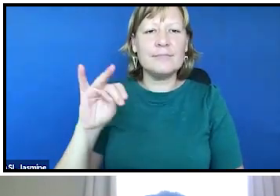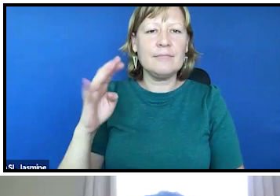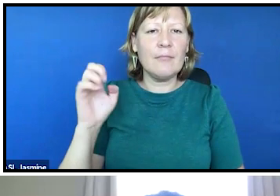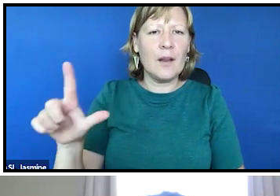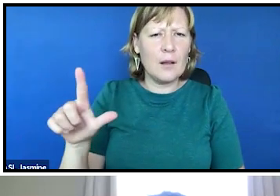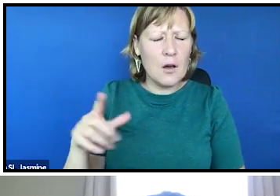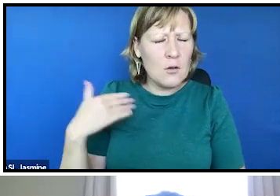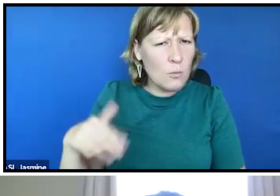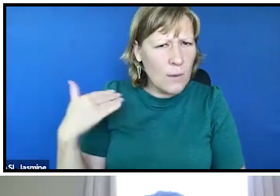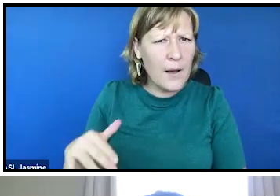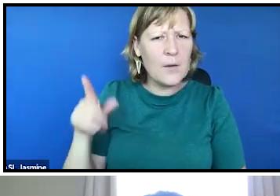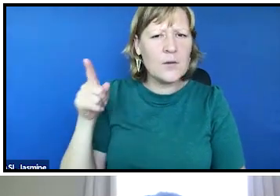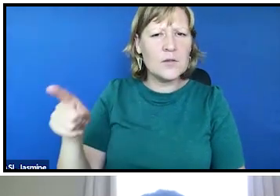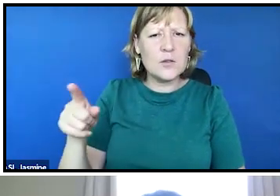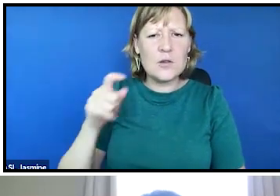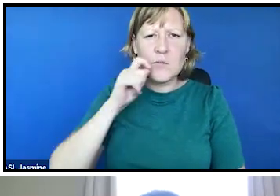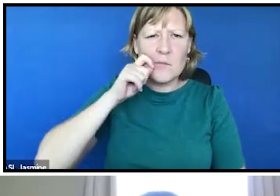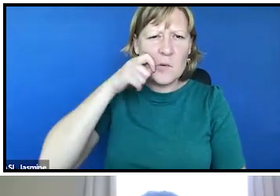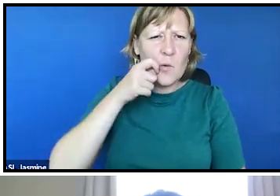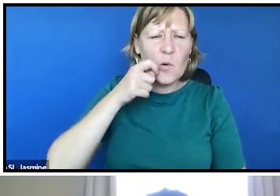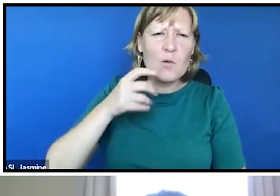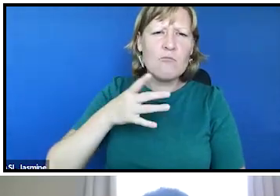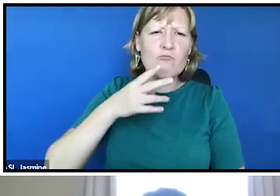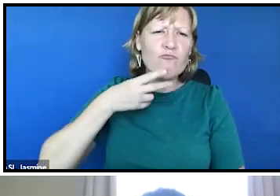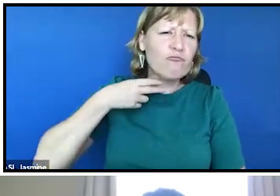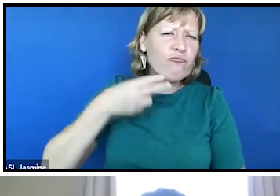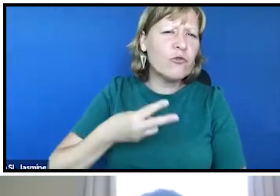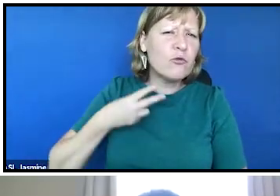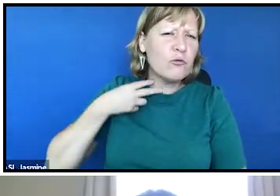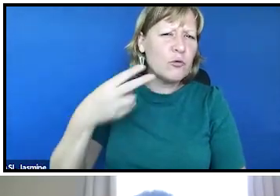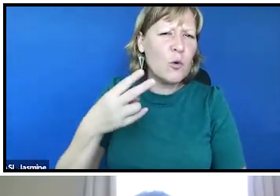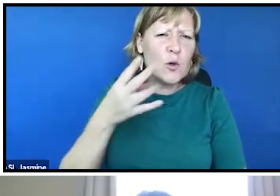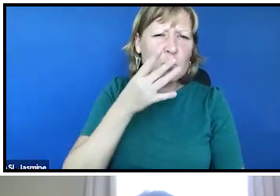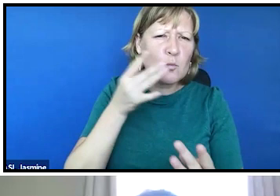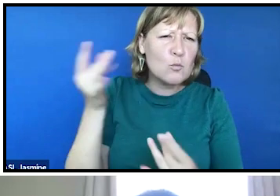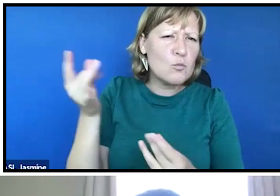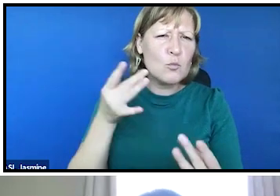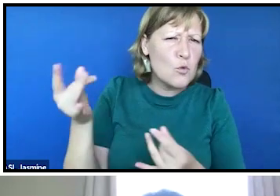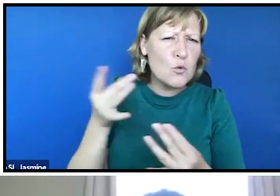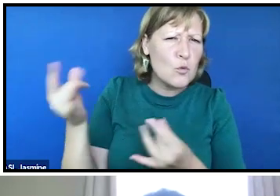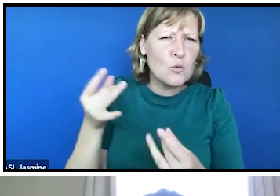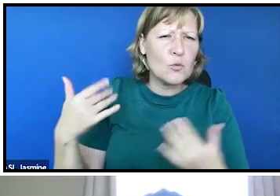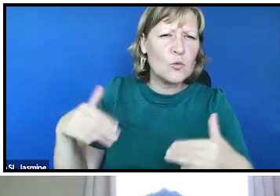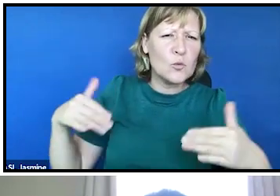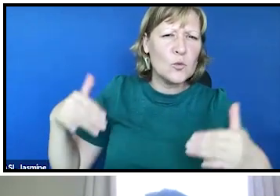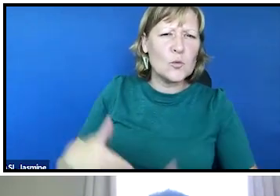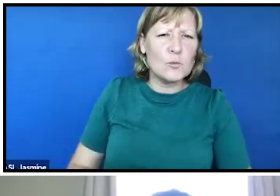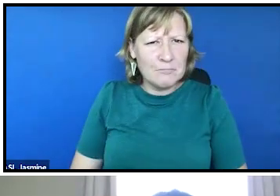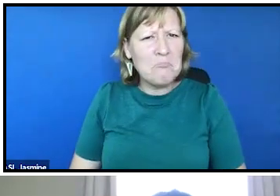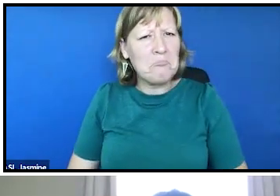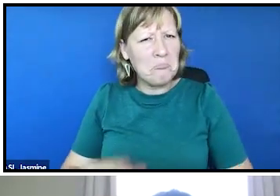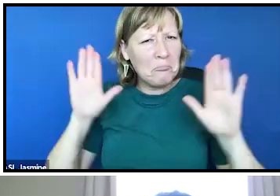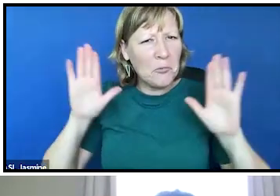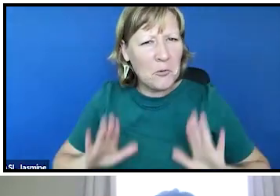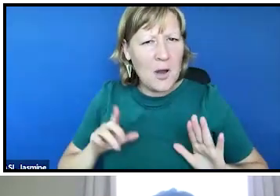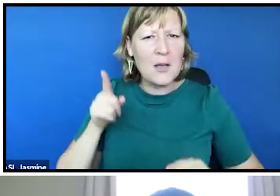announcer's voice too. I'm amazed by that. I'm like, oh, thank you. gosh. Heather, you have to see it. I'll send you a link. Have a great